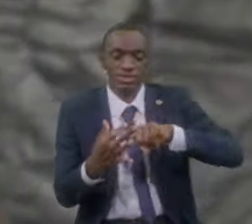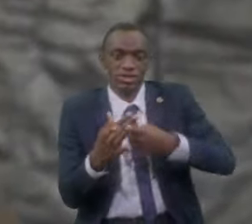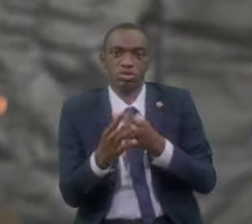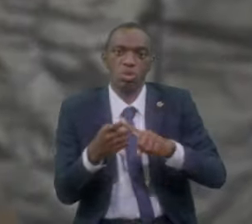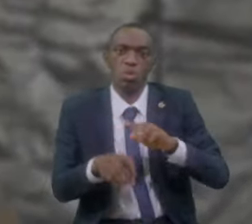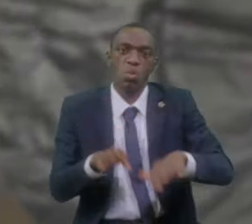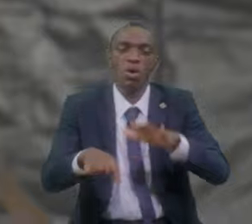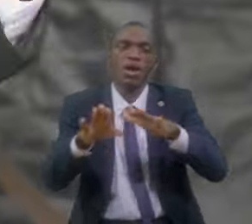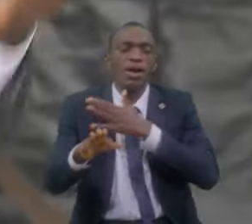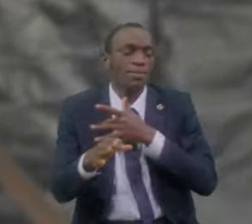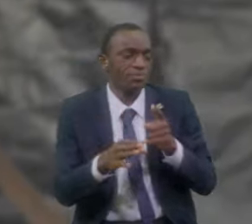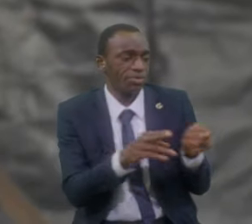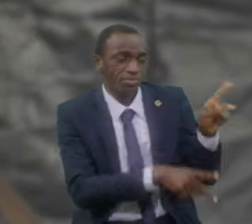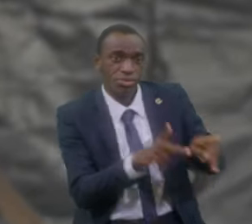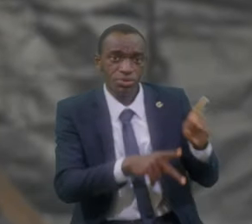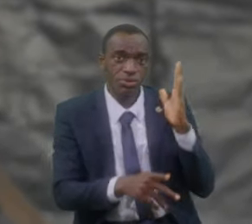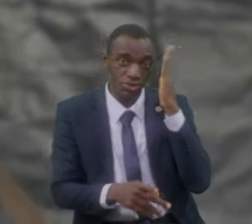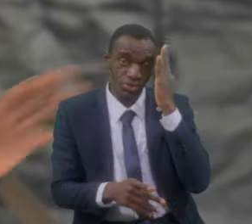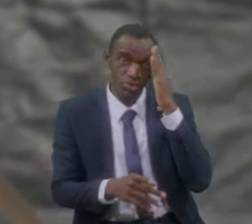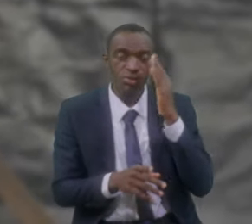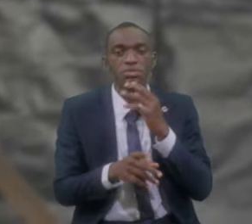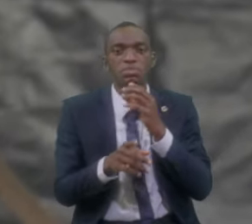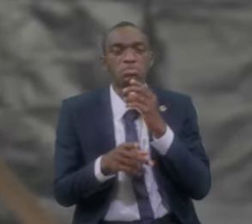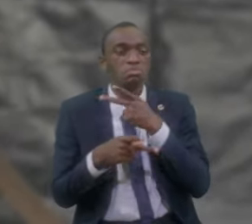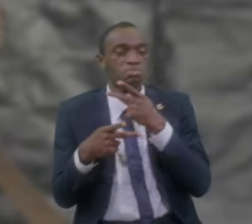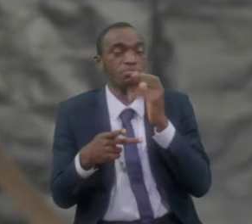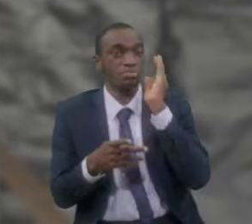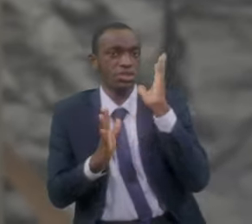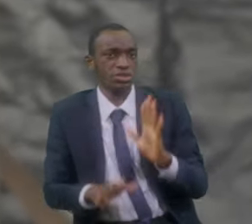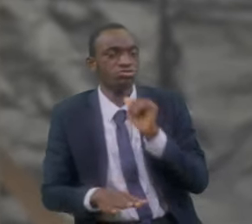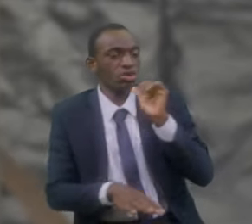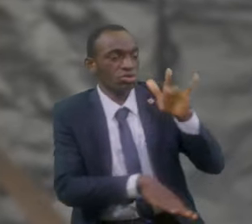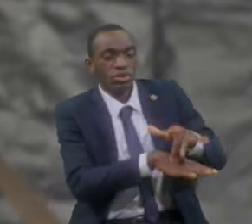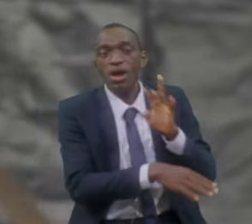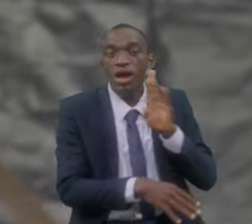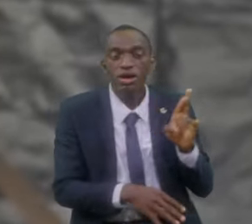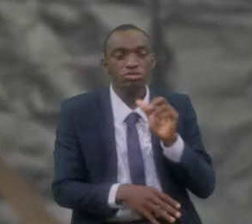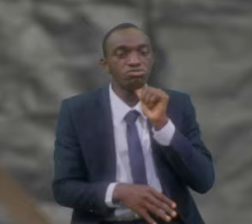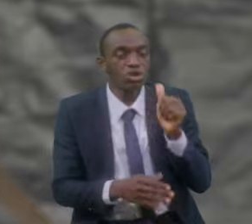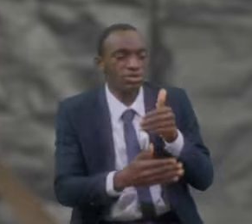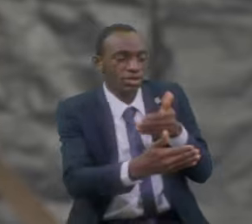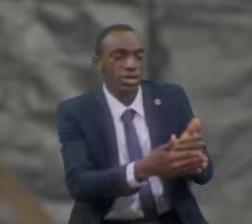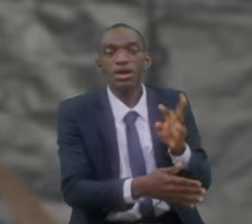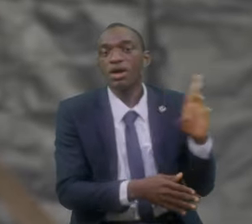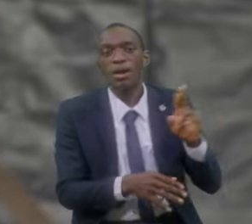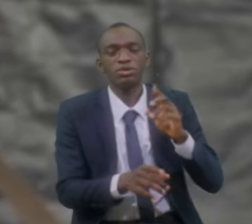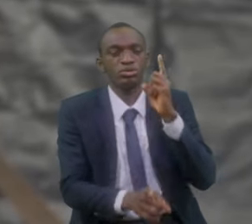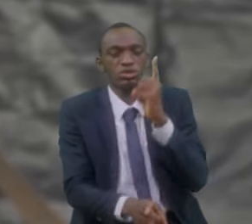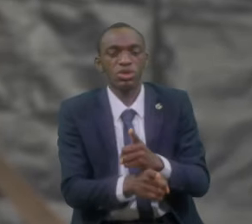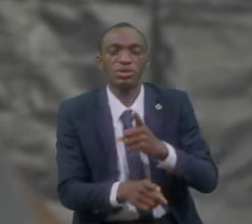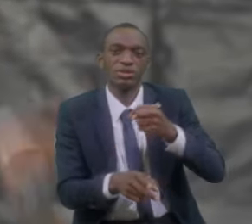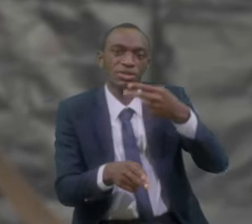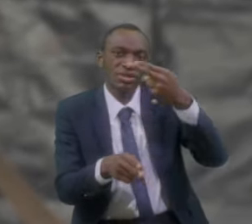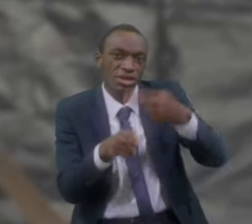didn't touch her, I didn't go near her, I didn't do anything, just the name of